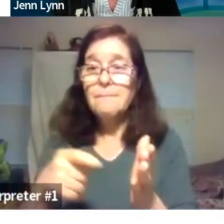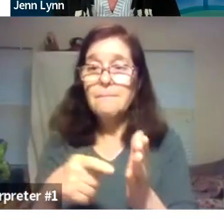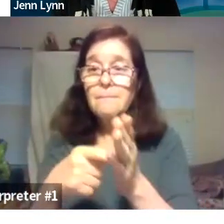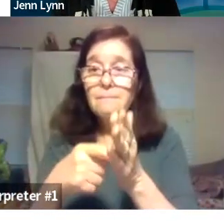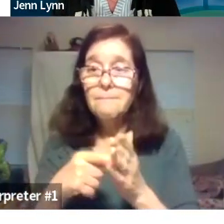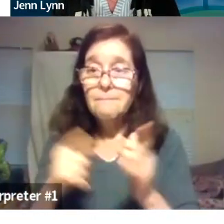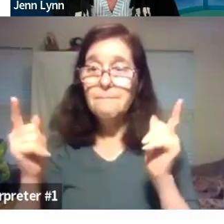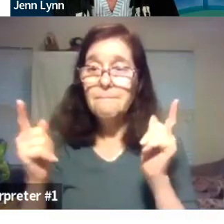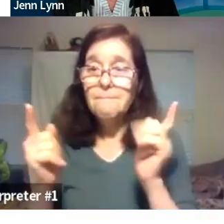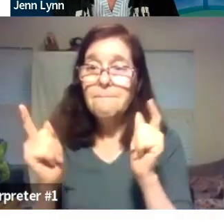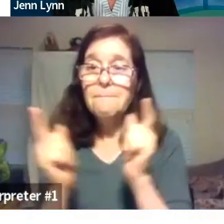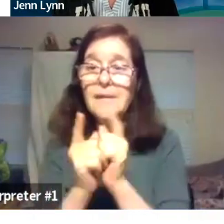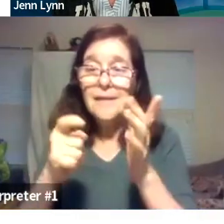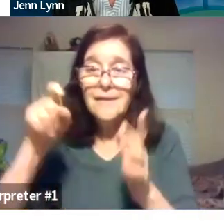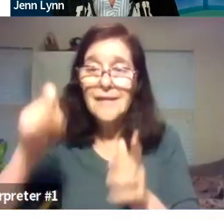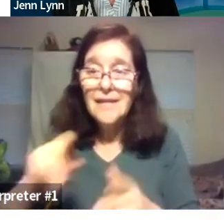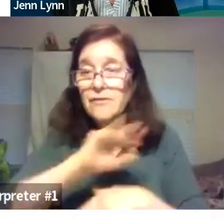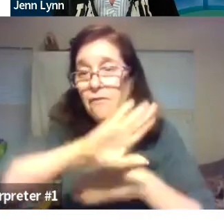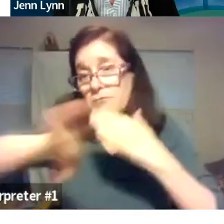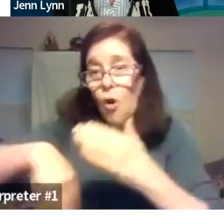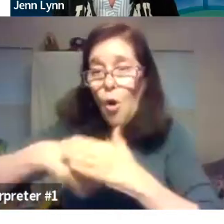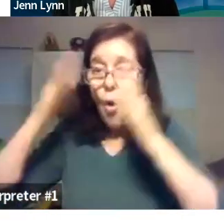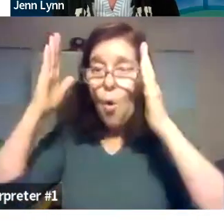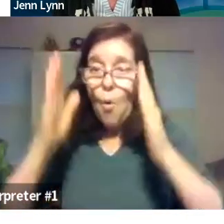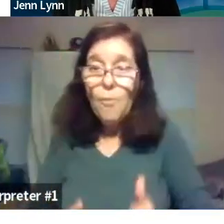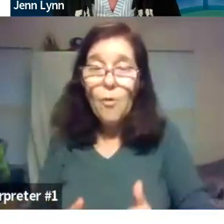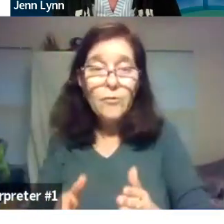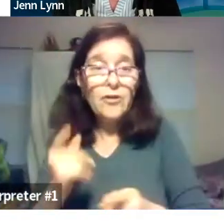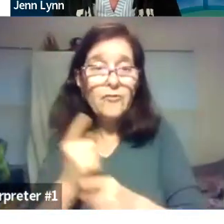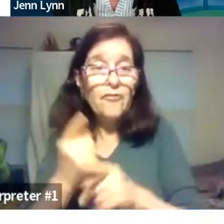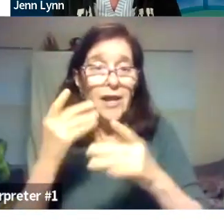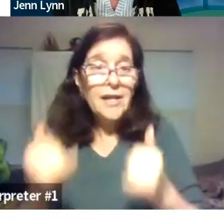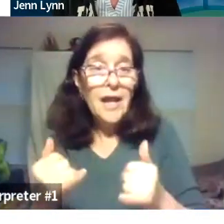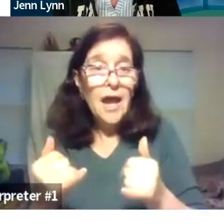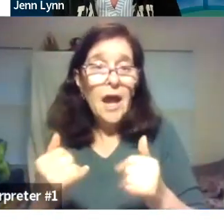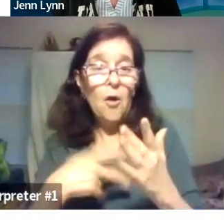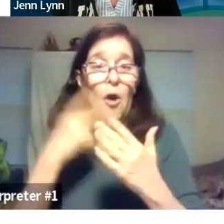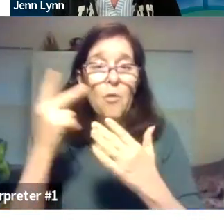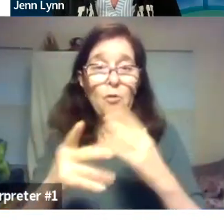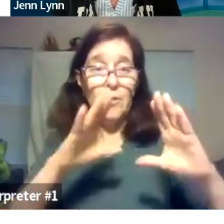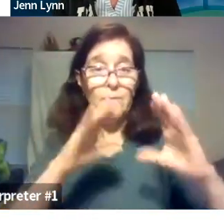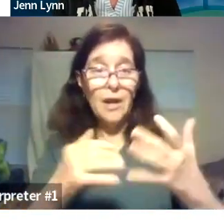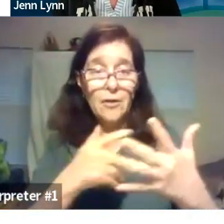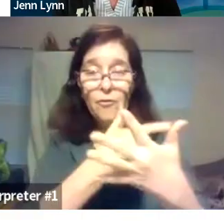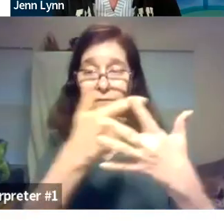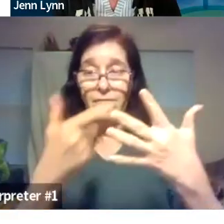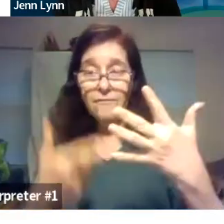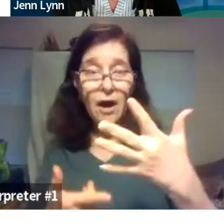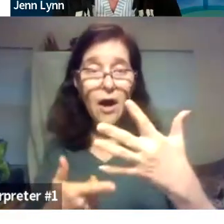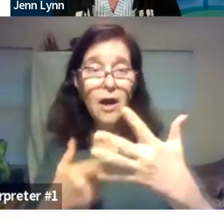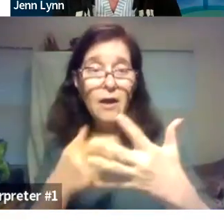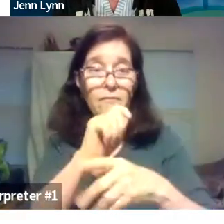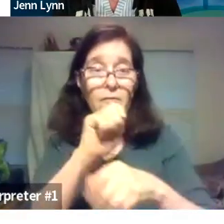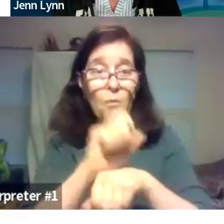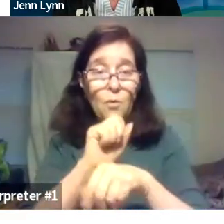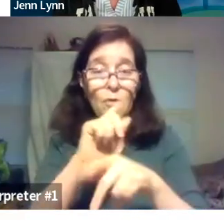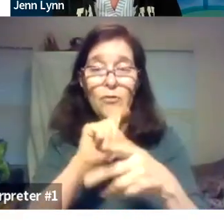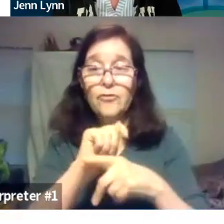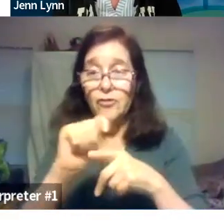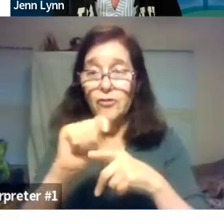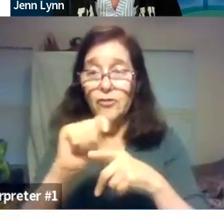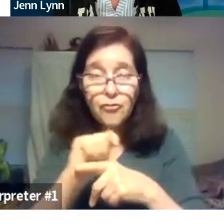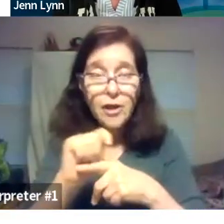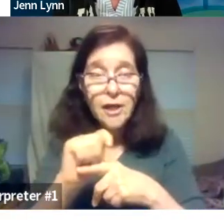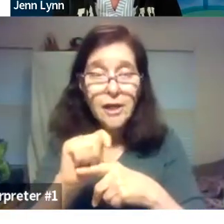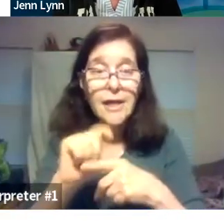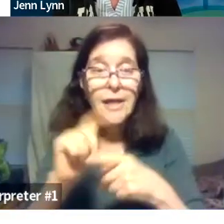next slide. Right now, our program categories are 5. We have works and job training programs,